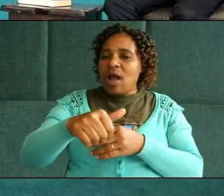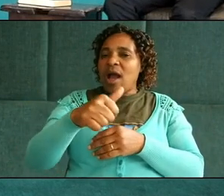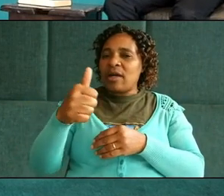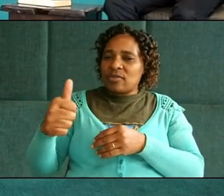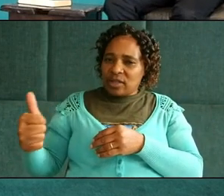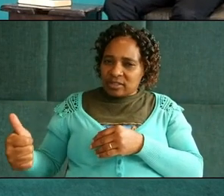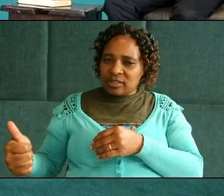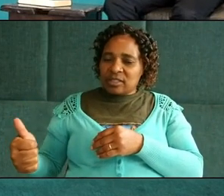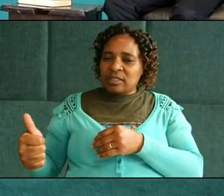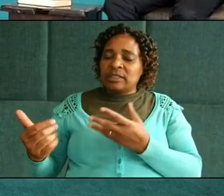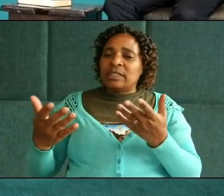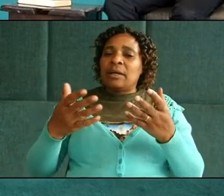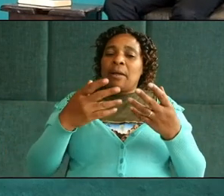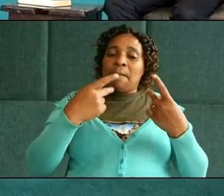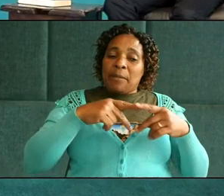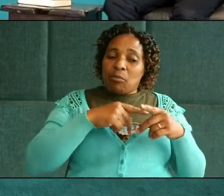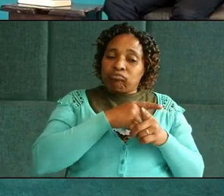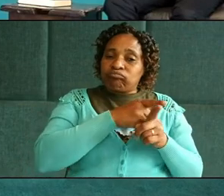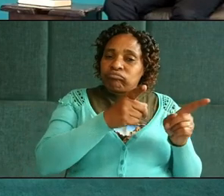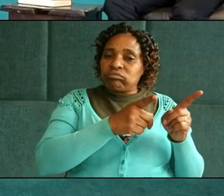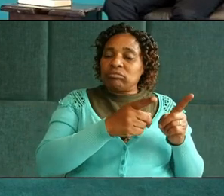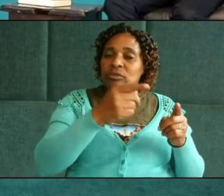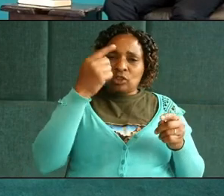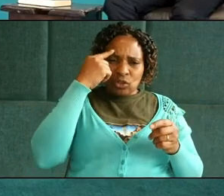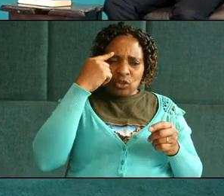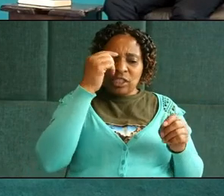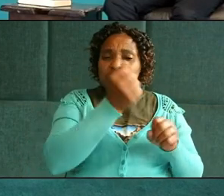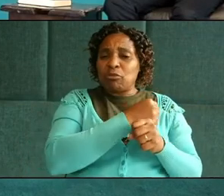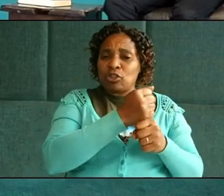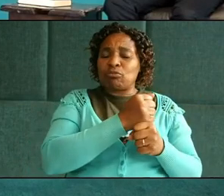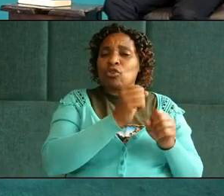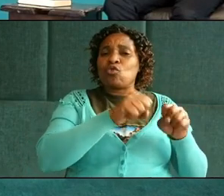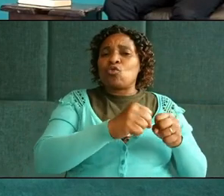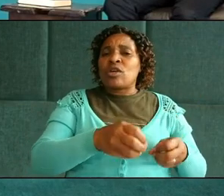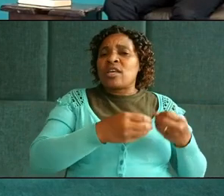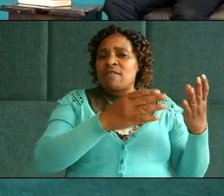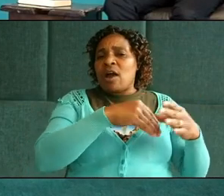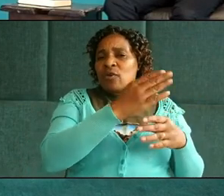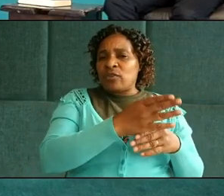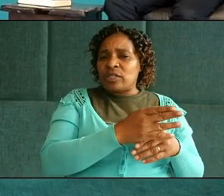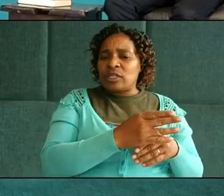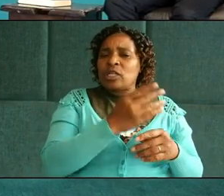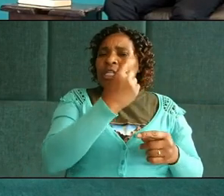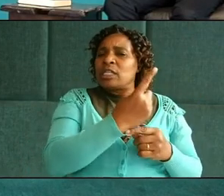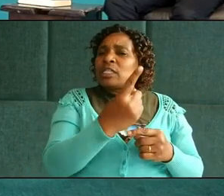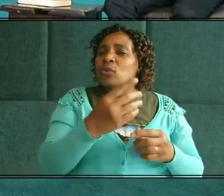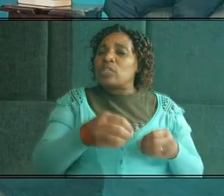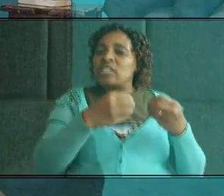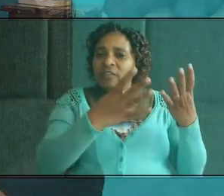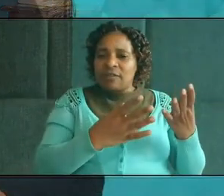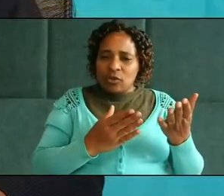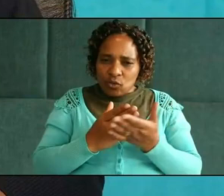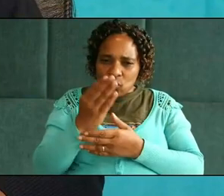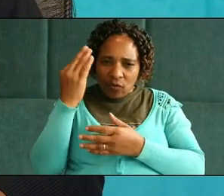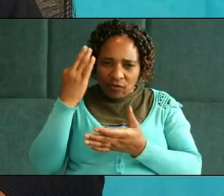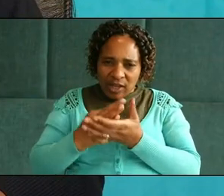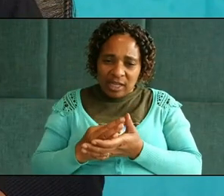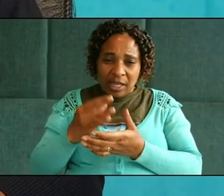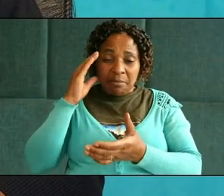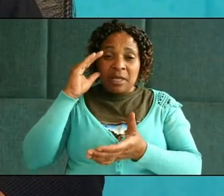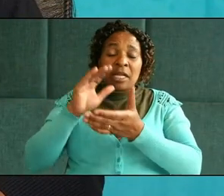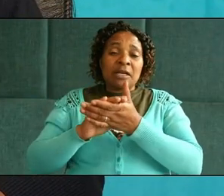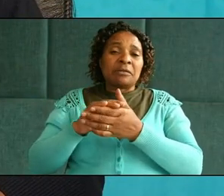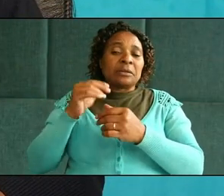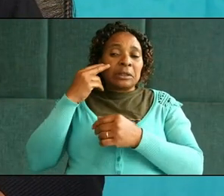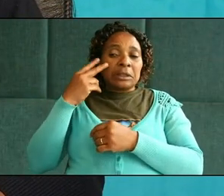above all others, the spies had thought it impossible to subdue. To each was given according to his faith. The unbelieving had